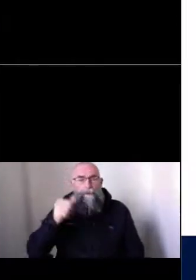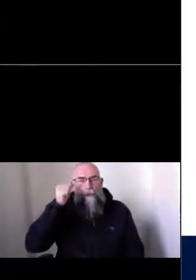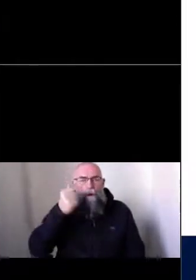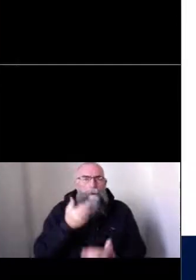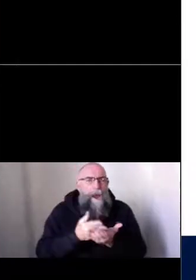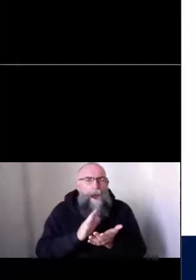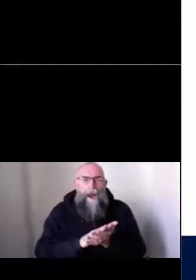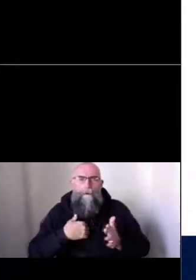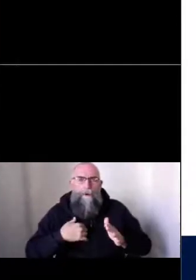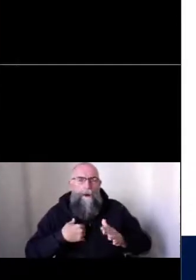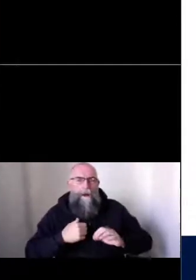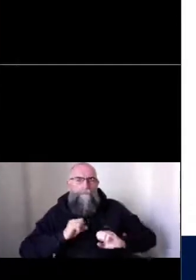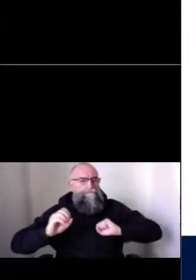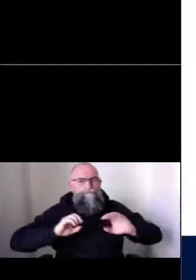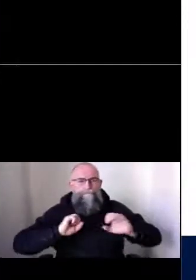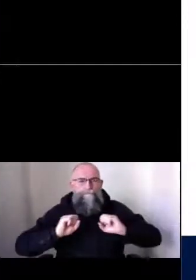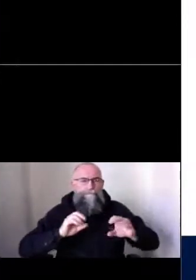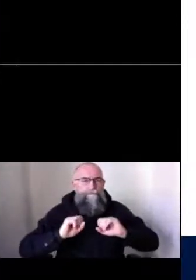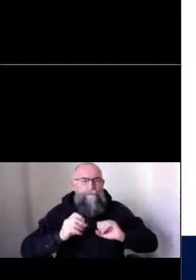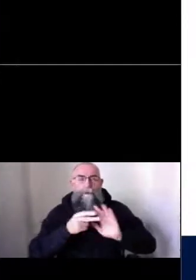those questions in a really